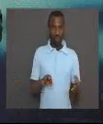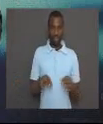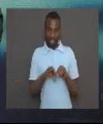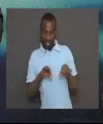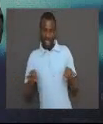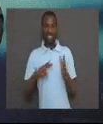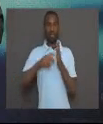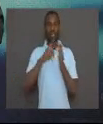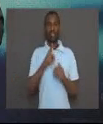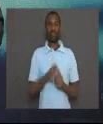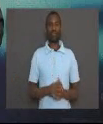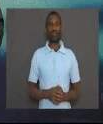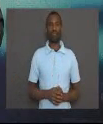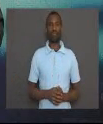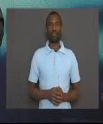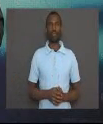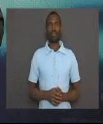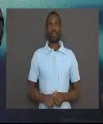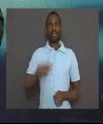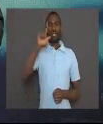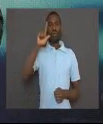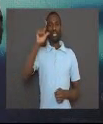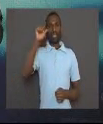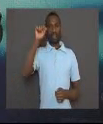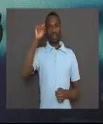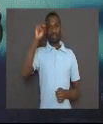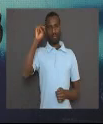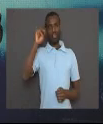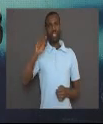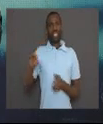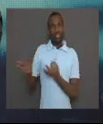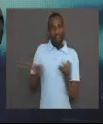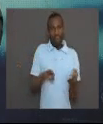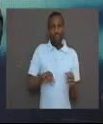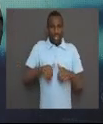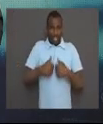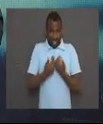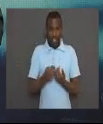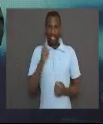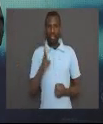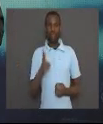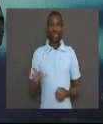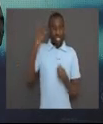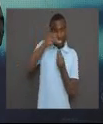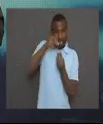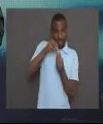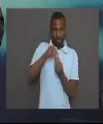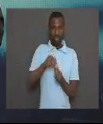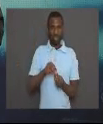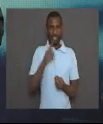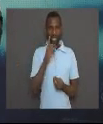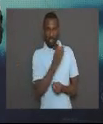We have seen how laminar flows can increase velocity in an